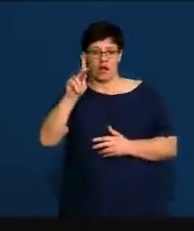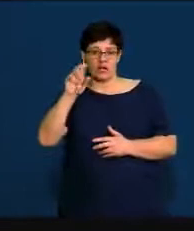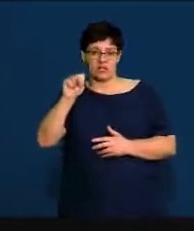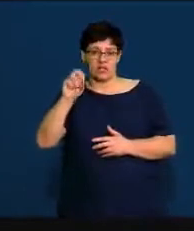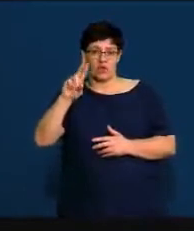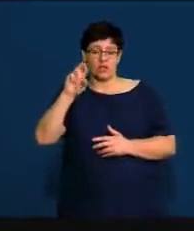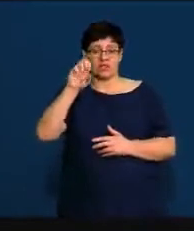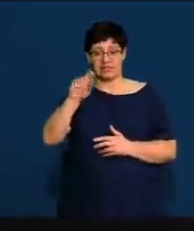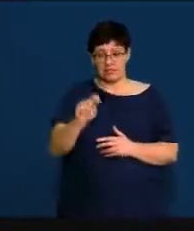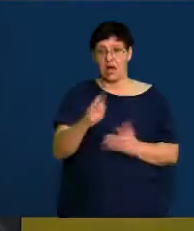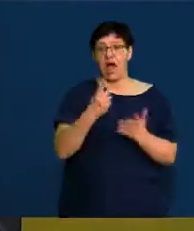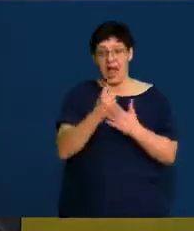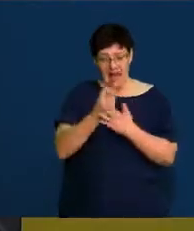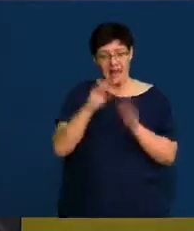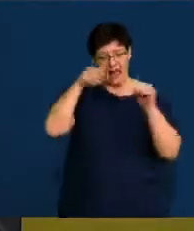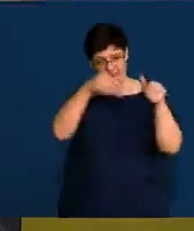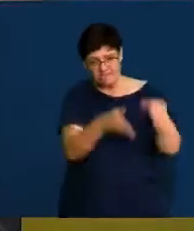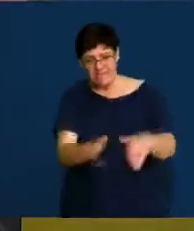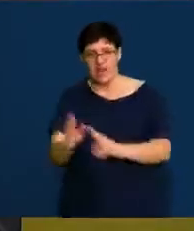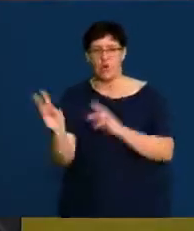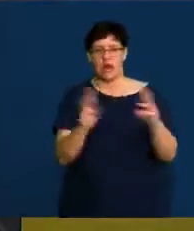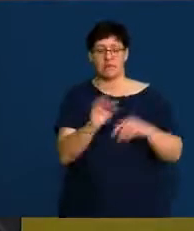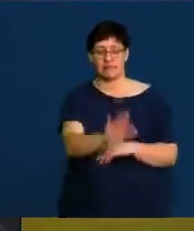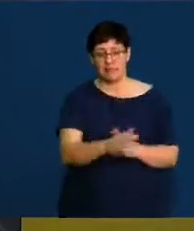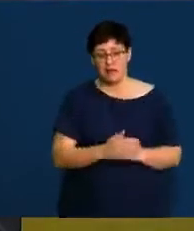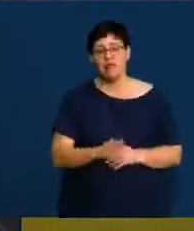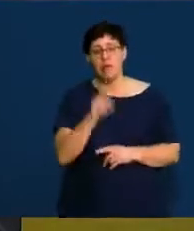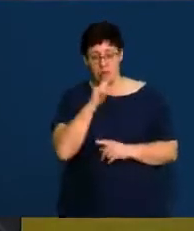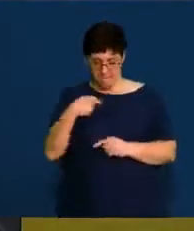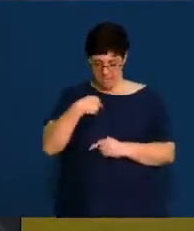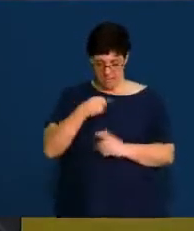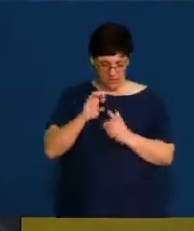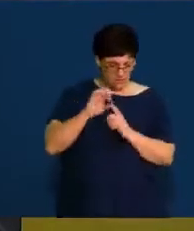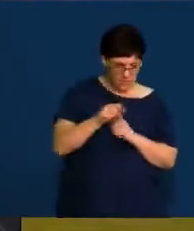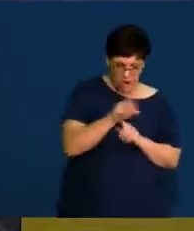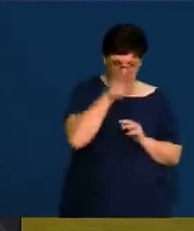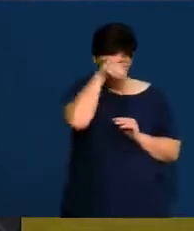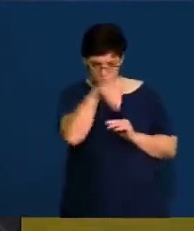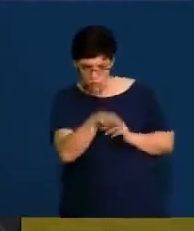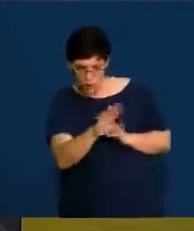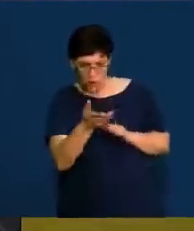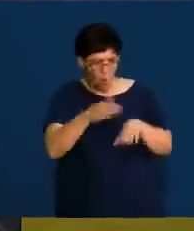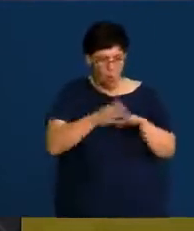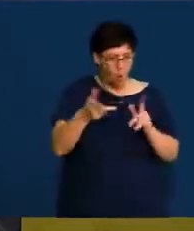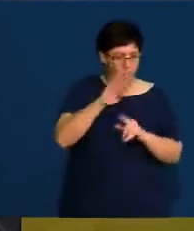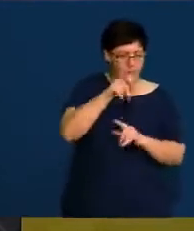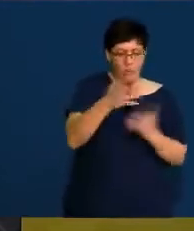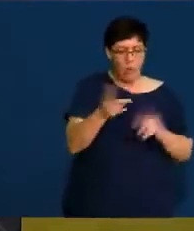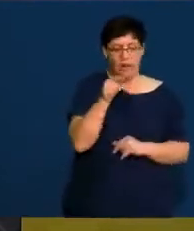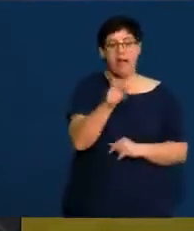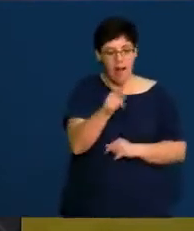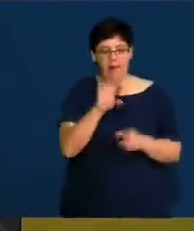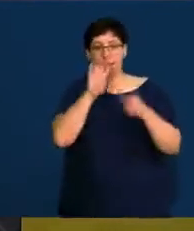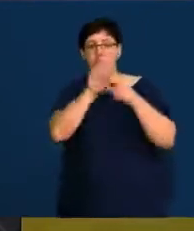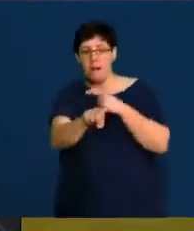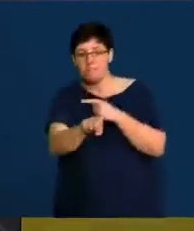examined. So, the ability of the candidate to locate the slopes on a map and then determine whether